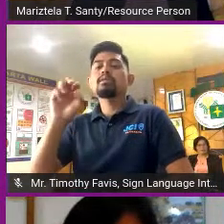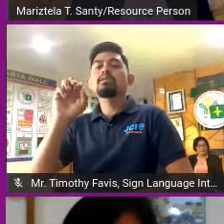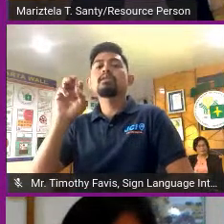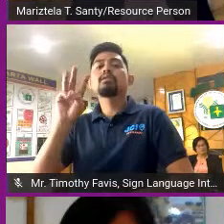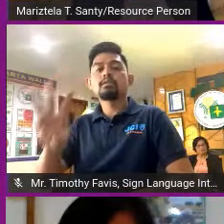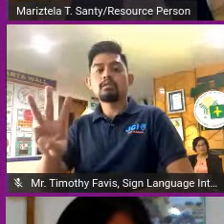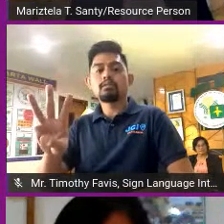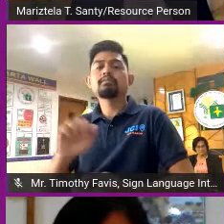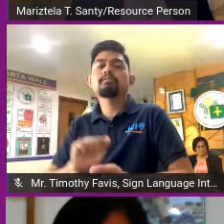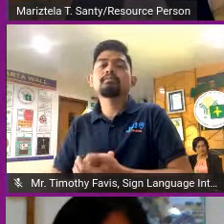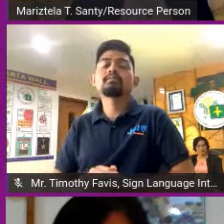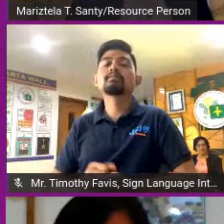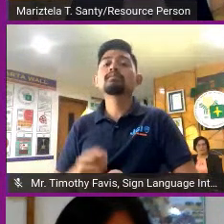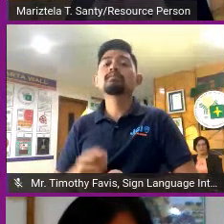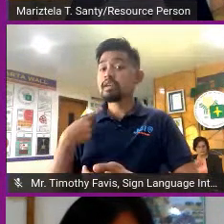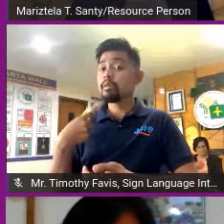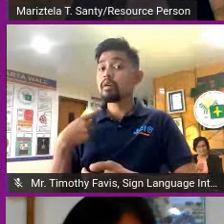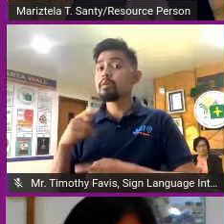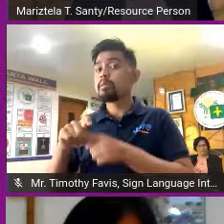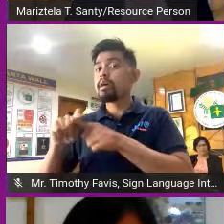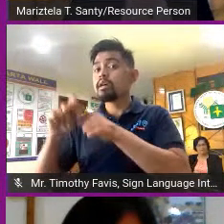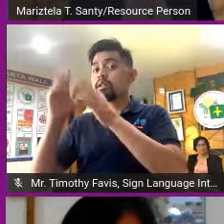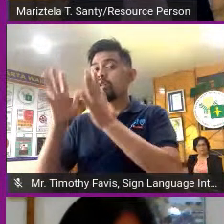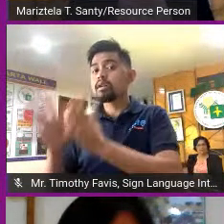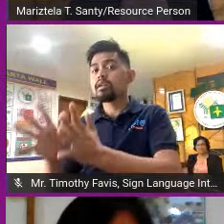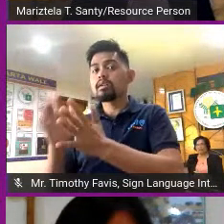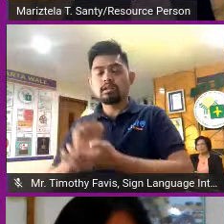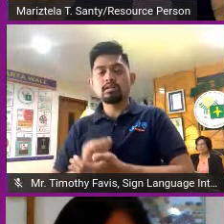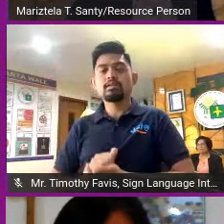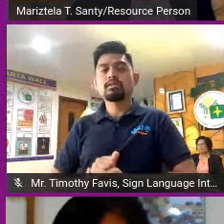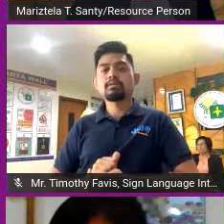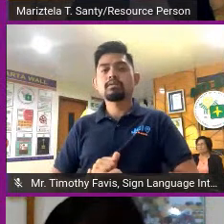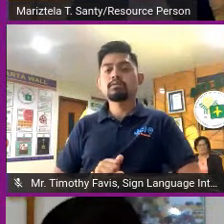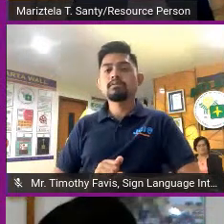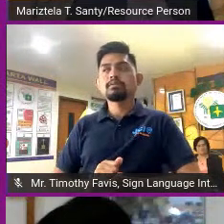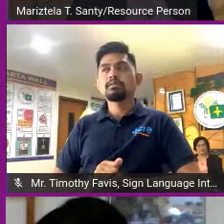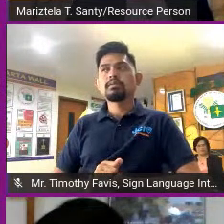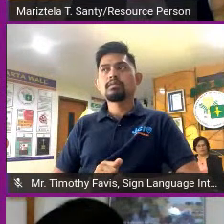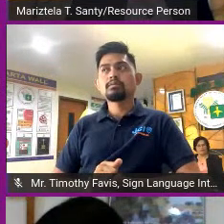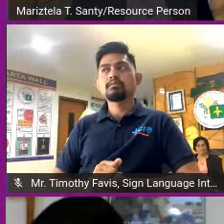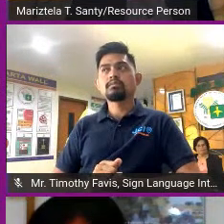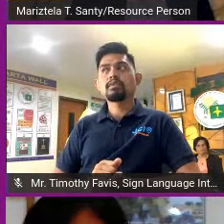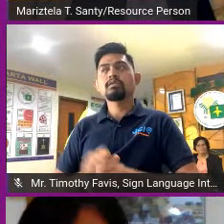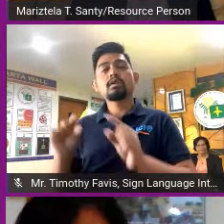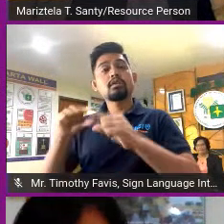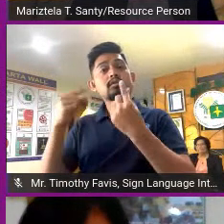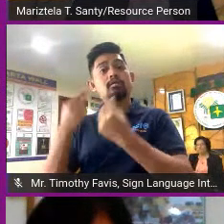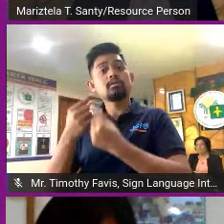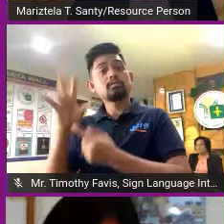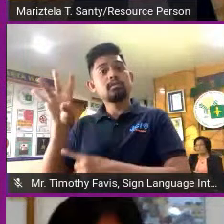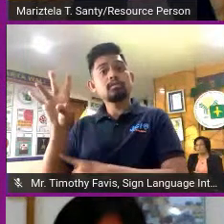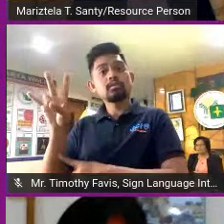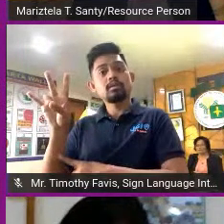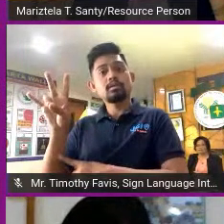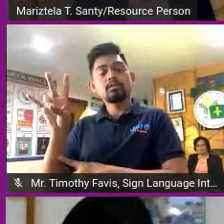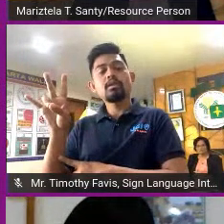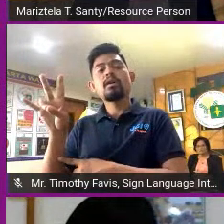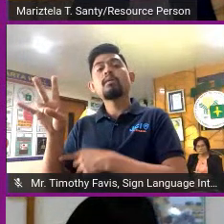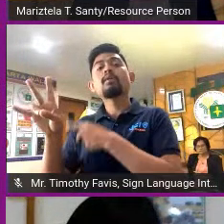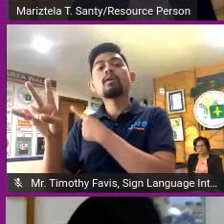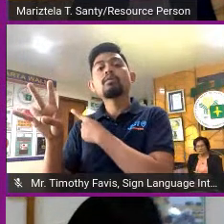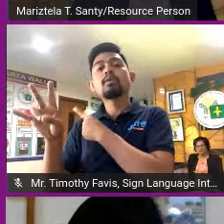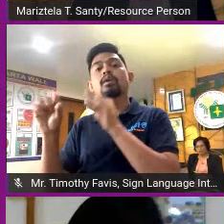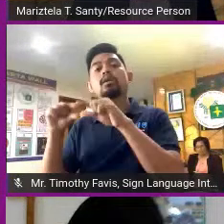may mga accredited trainers po na kasama namin. In fact, nasa batch 7 na kami. May batch 8